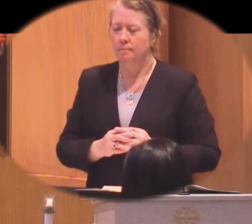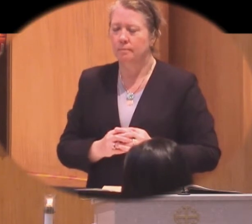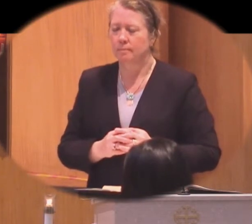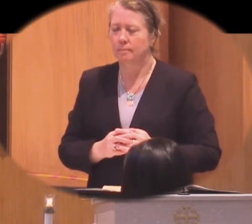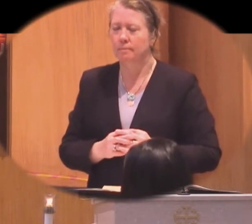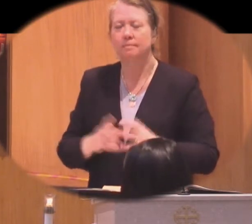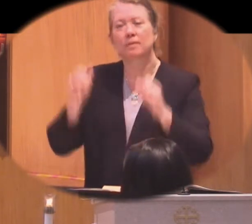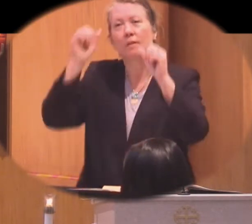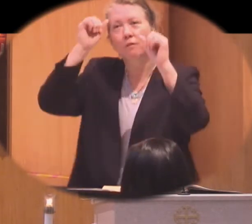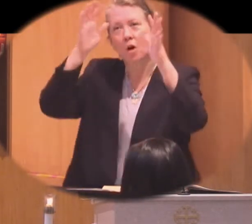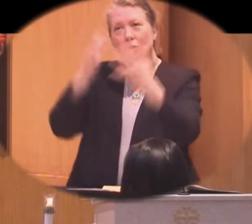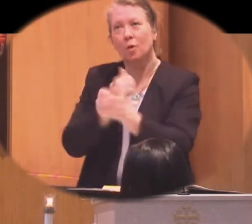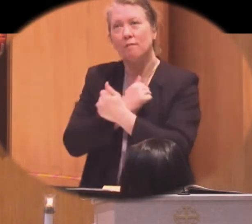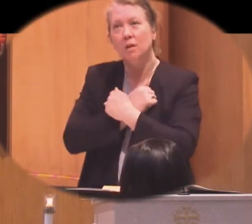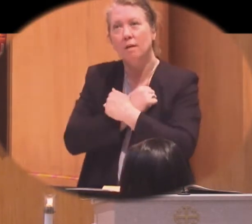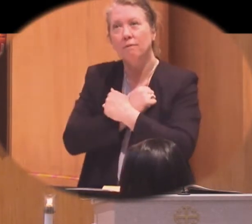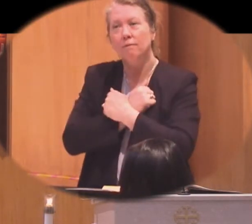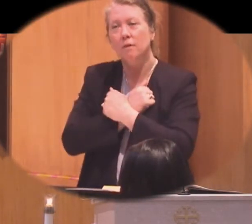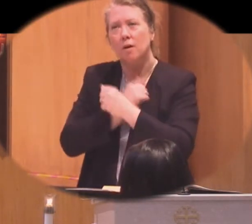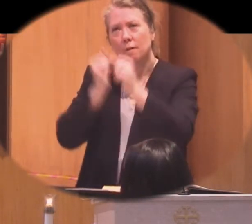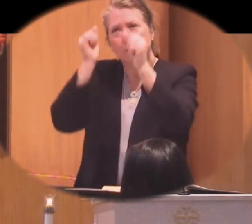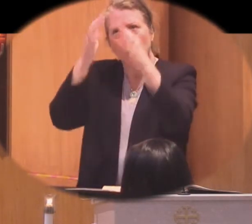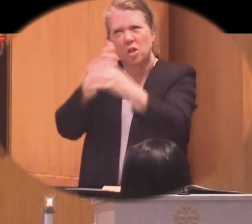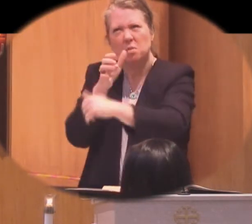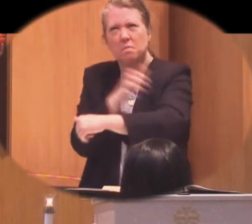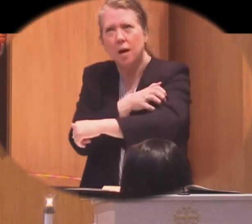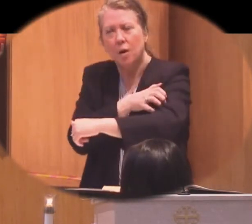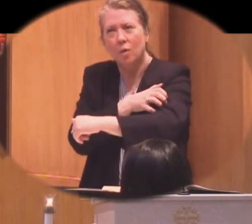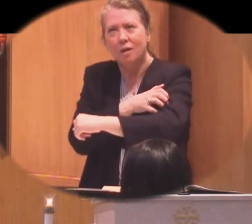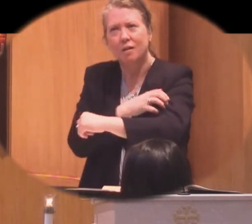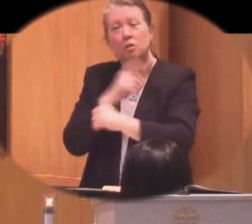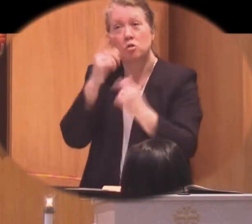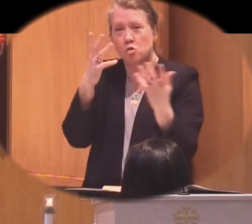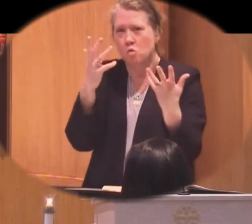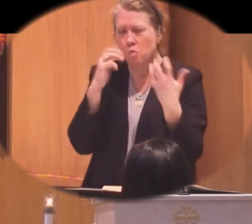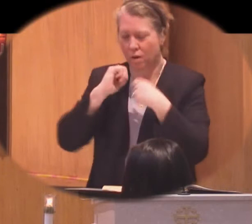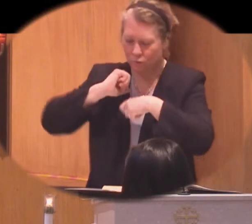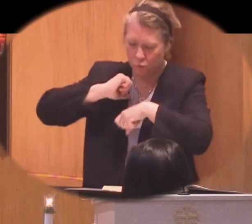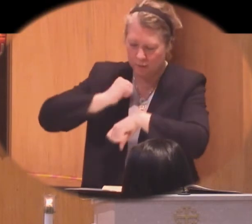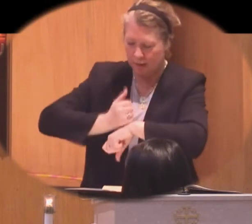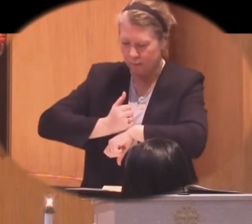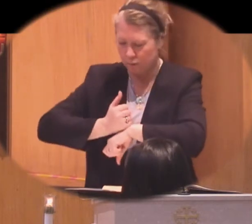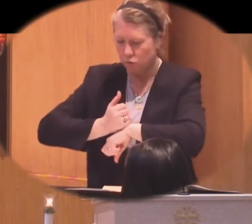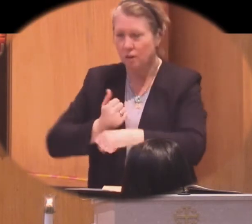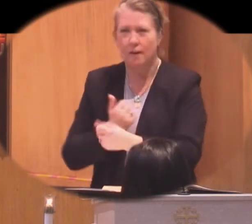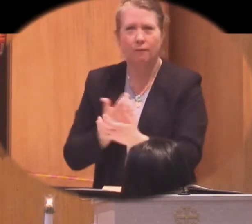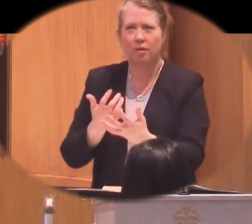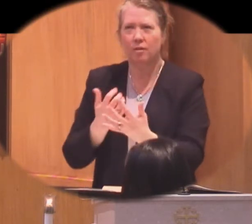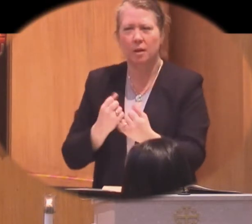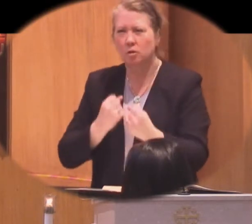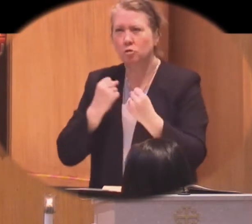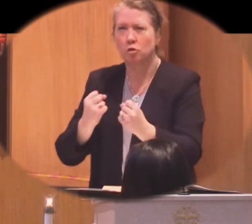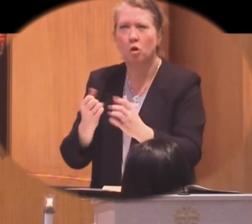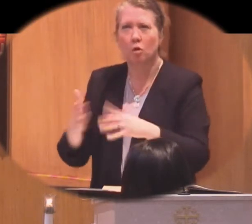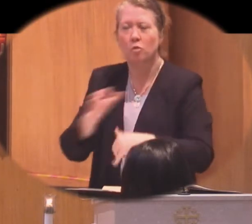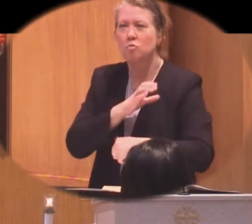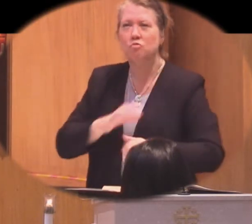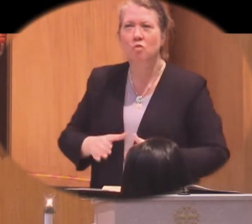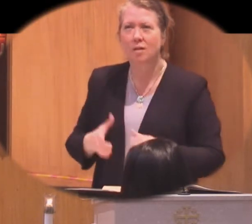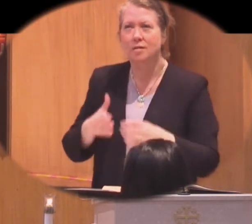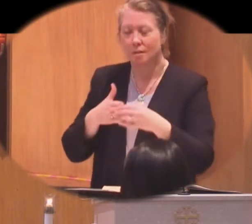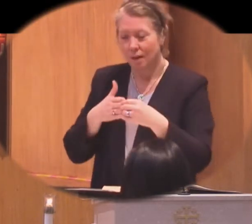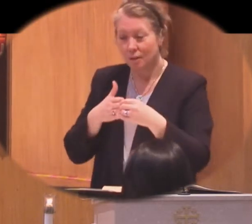Father of love and power, it is your will to establish everything in Christ and to draw us into